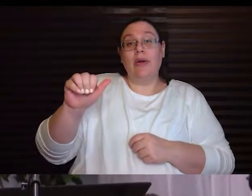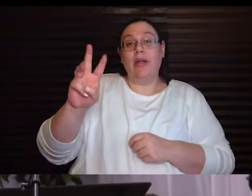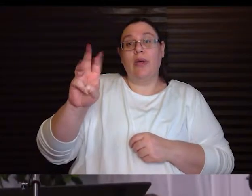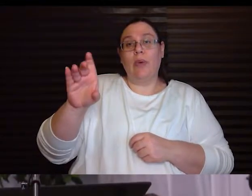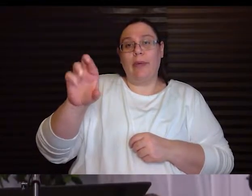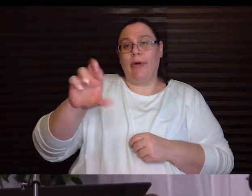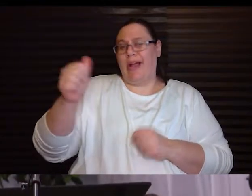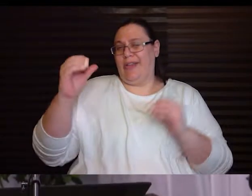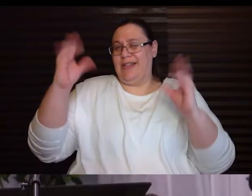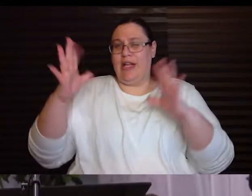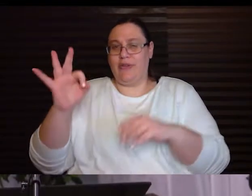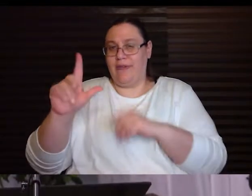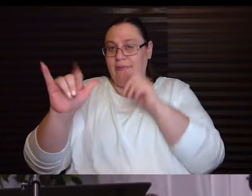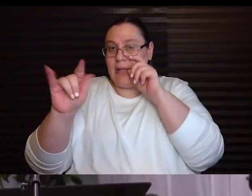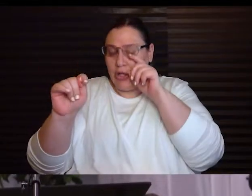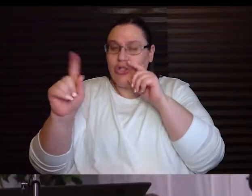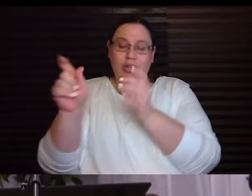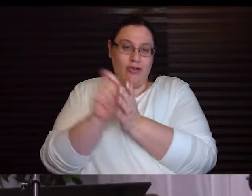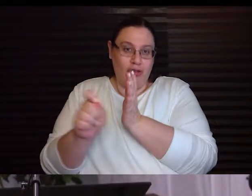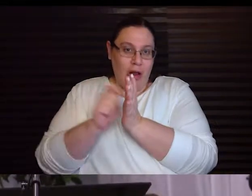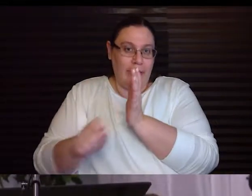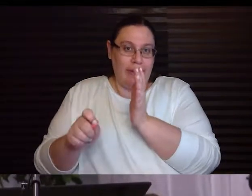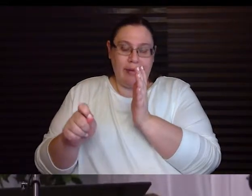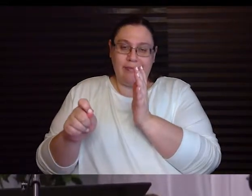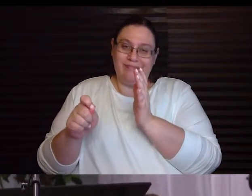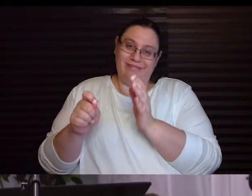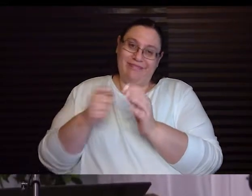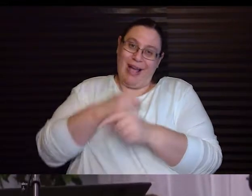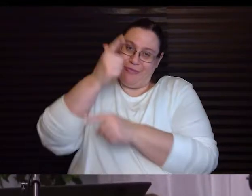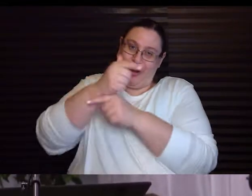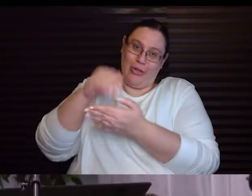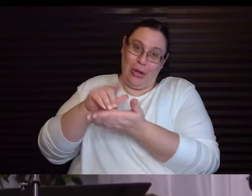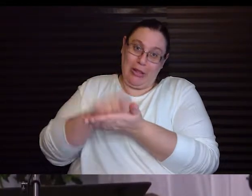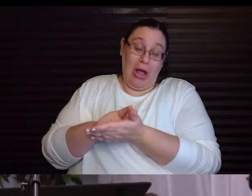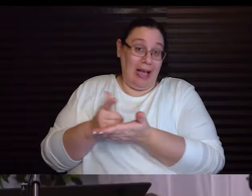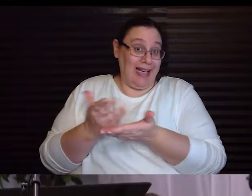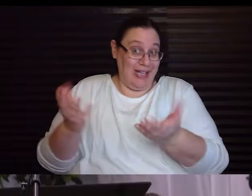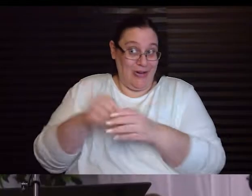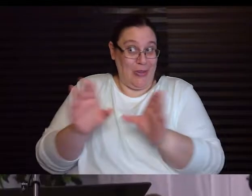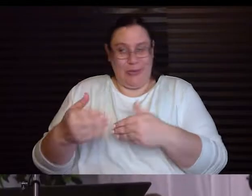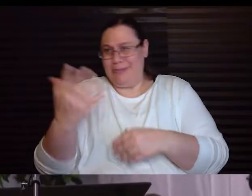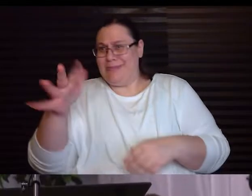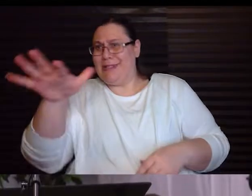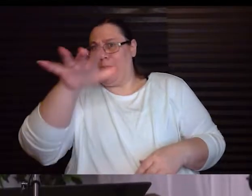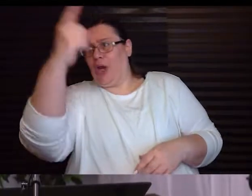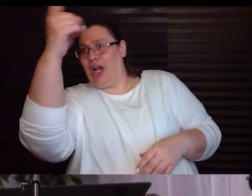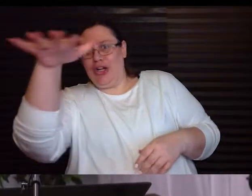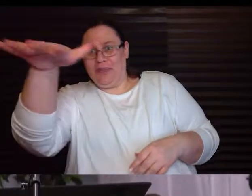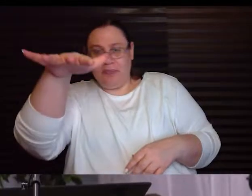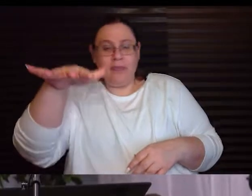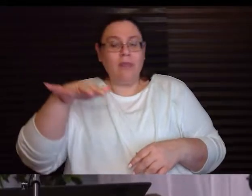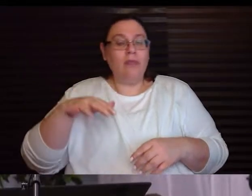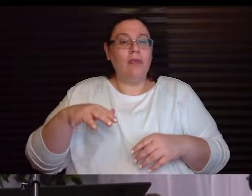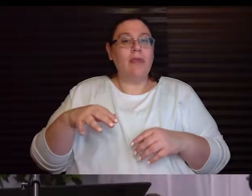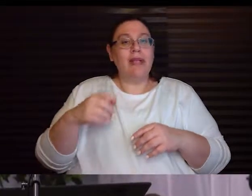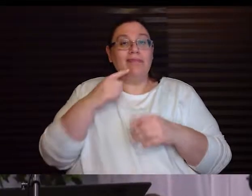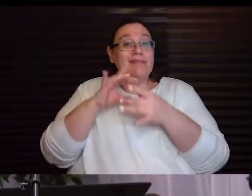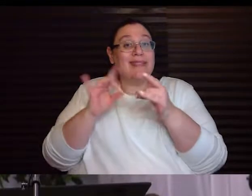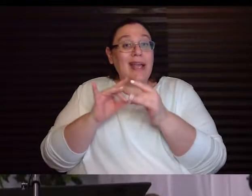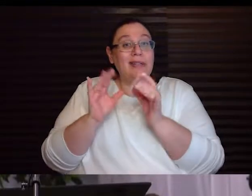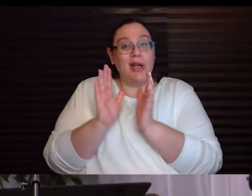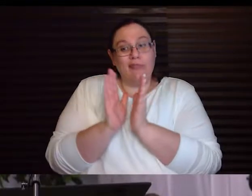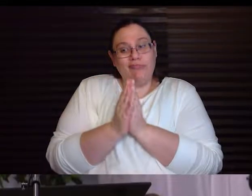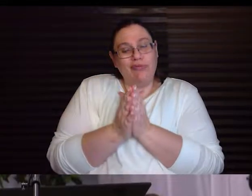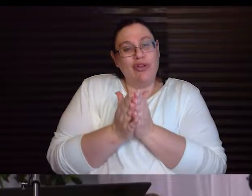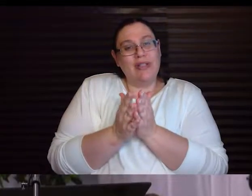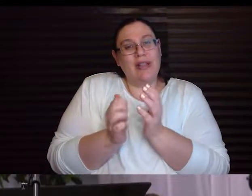another brilliant teacher of literature and writing, who's also my brother-in-law and also here in this room somewhere, says that books are